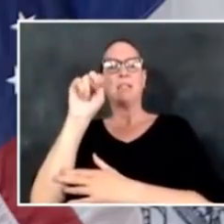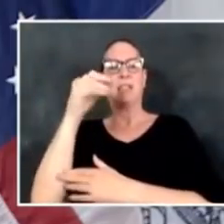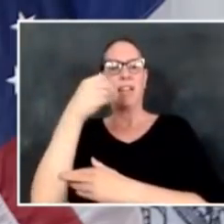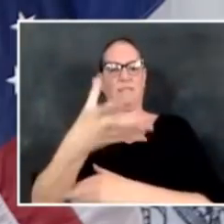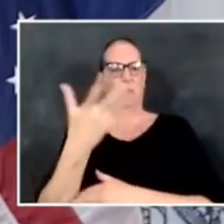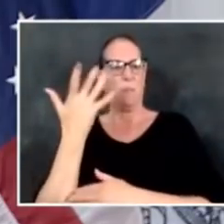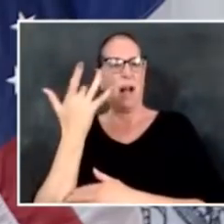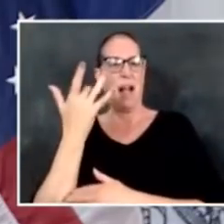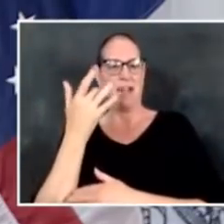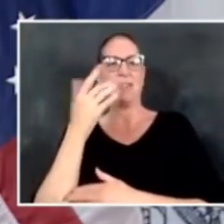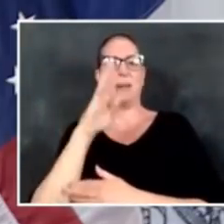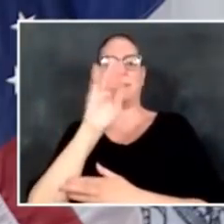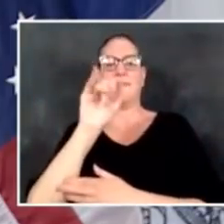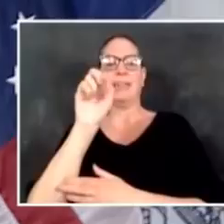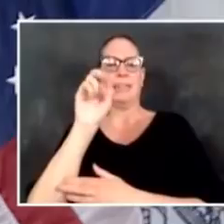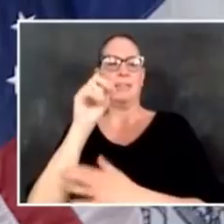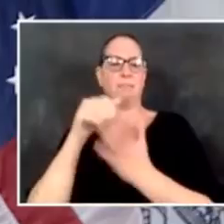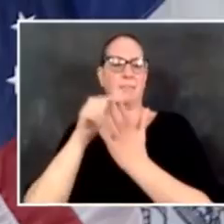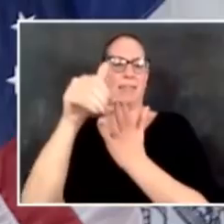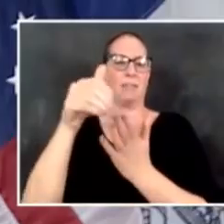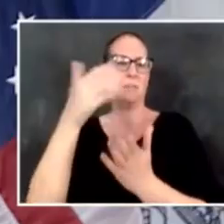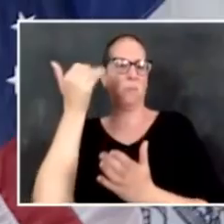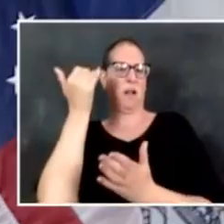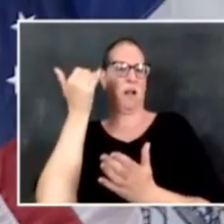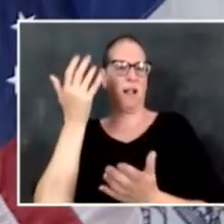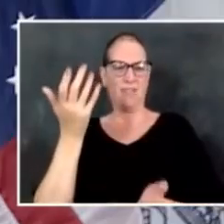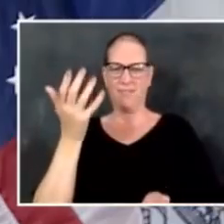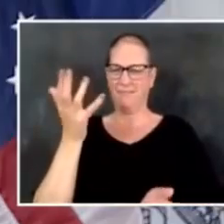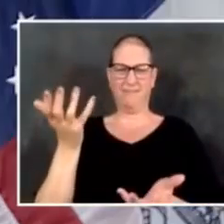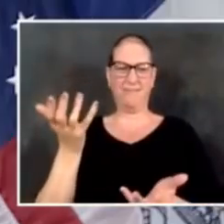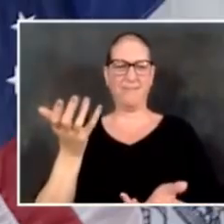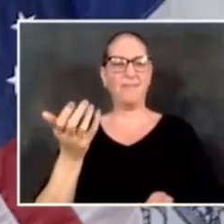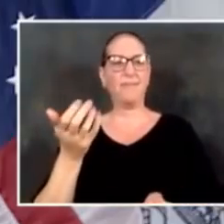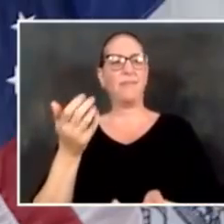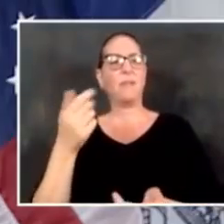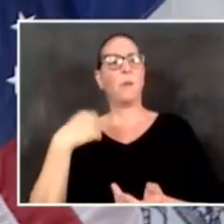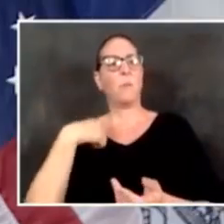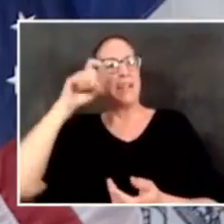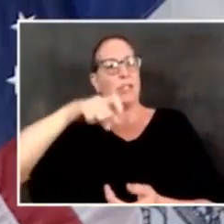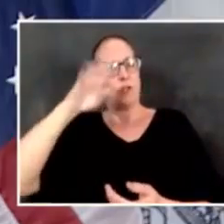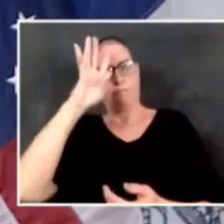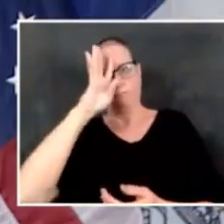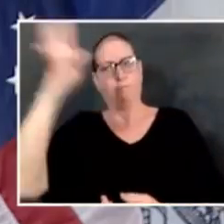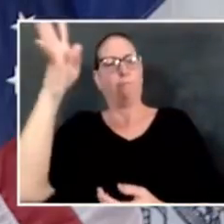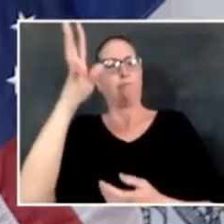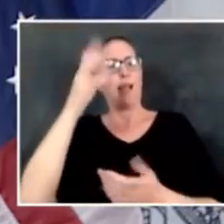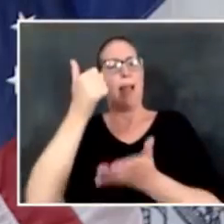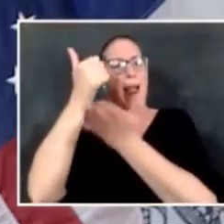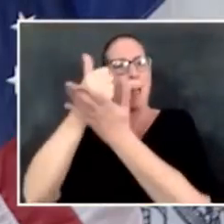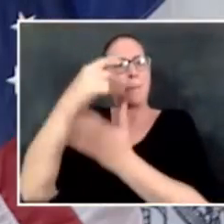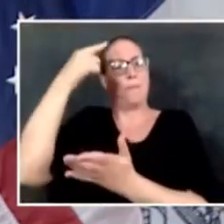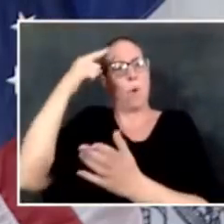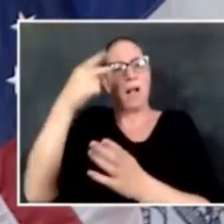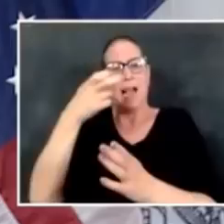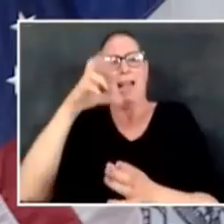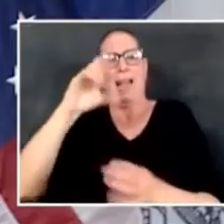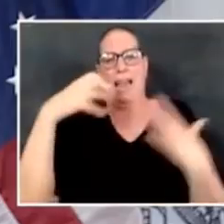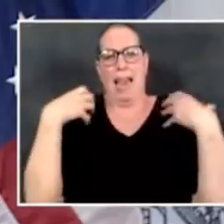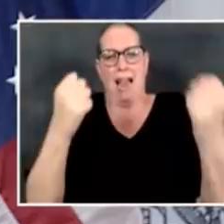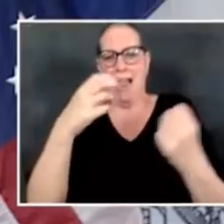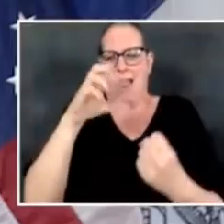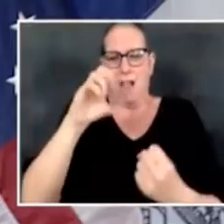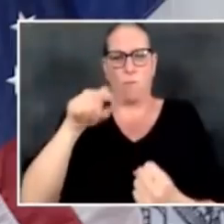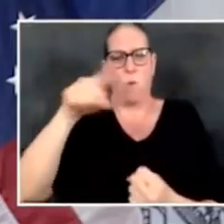about a bailout for the first responders, the healthcare workers, the essential workers who right now are at the front line